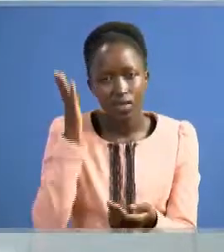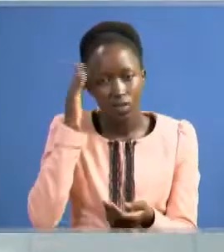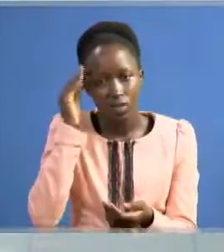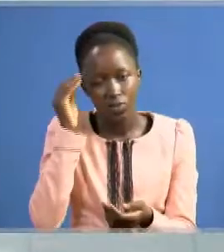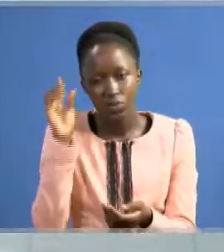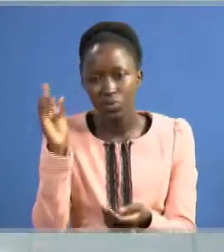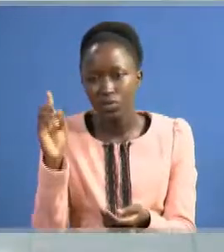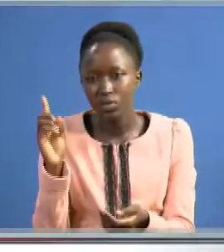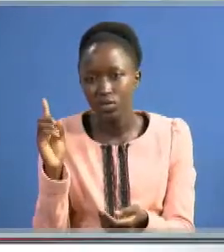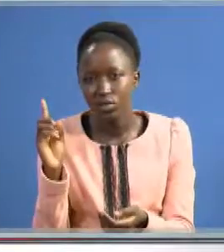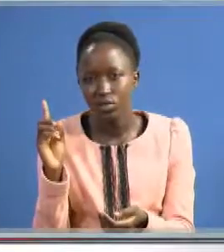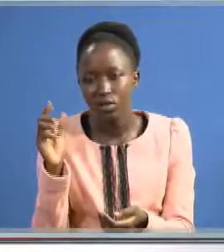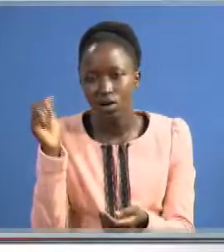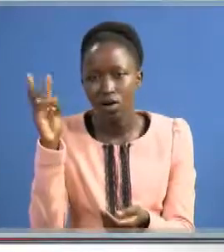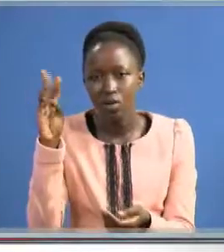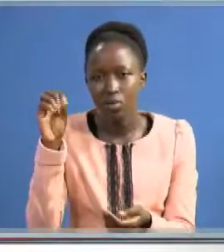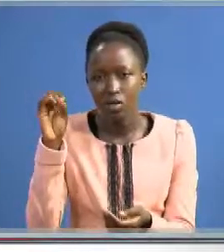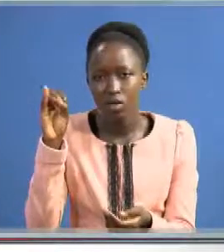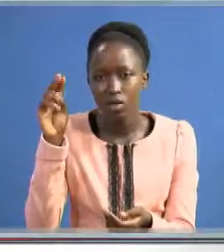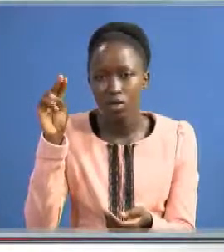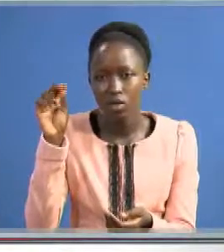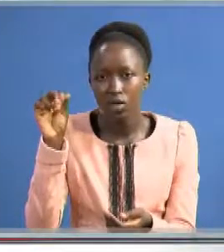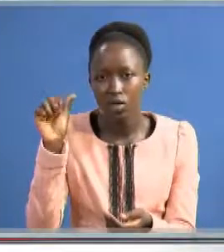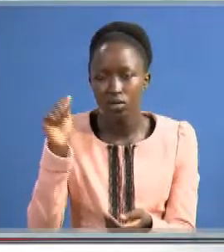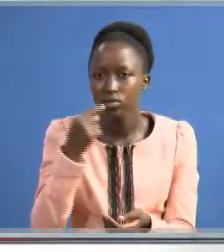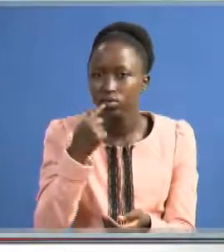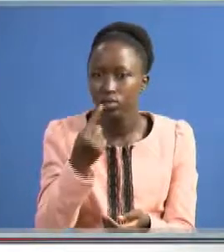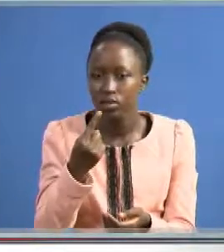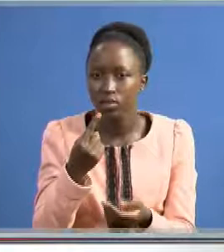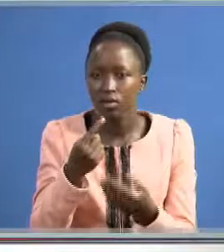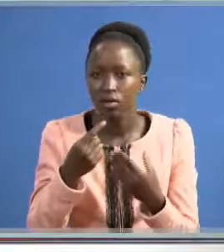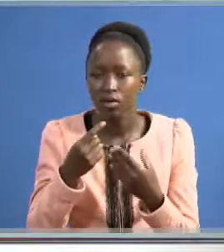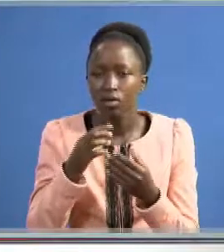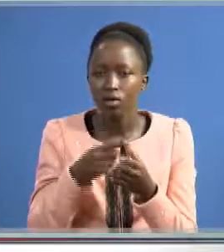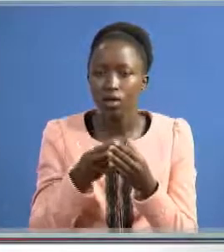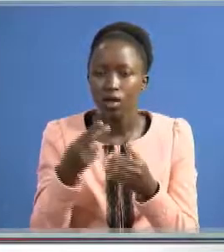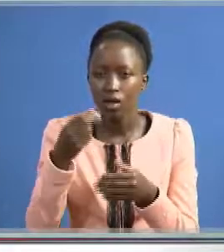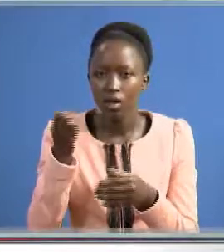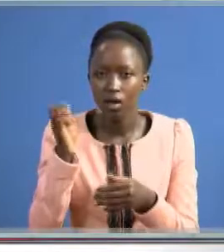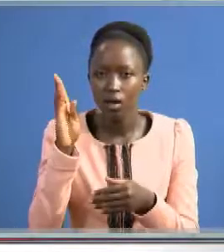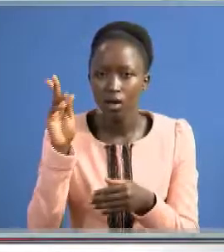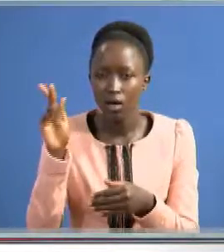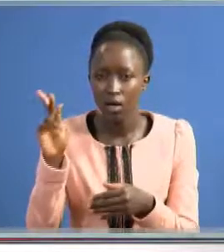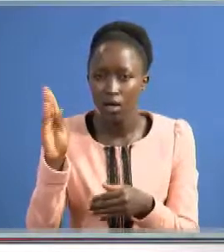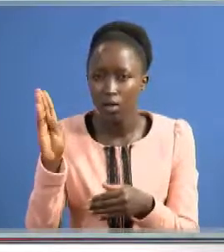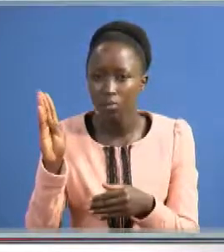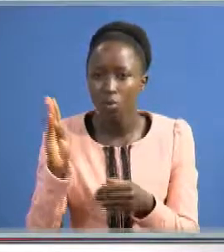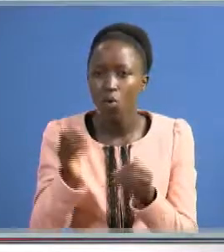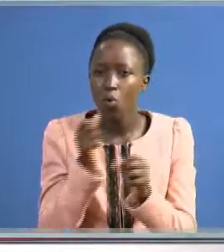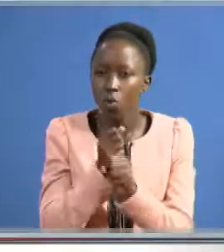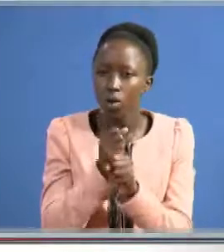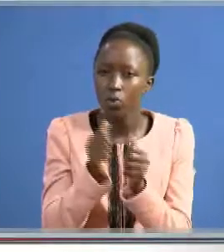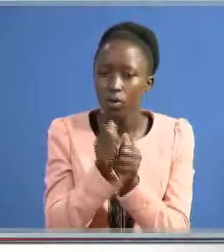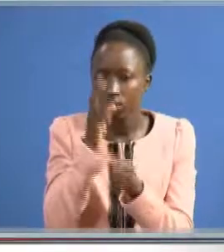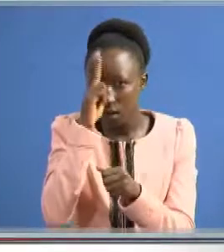Education Cabinet Secretary Amina Mohammed has said HELB will work with the police to hunt